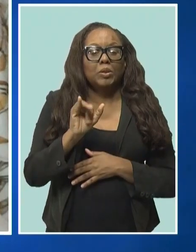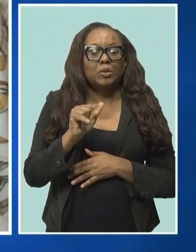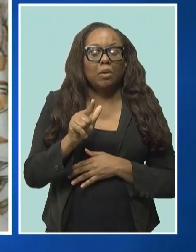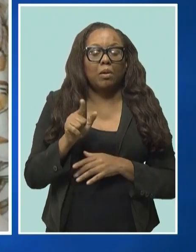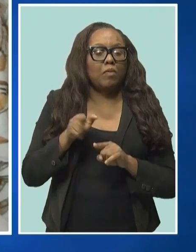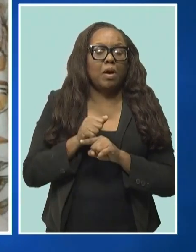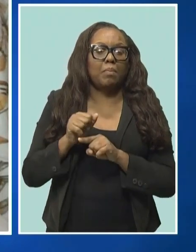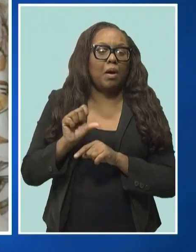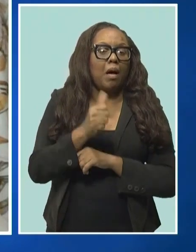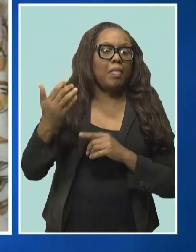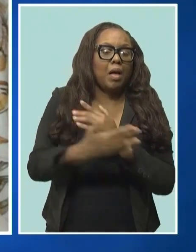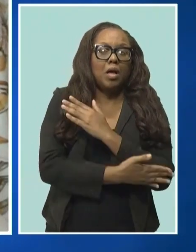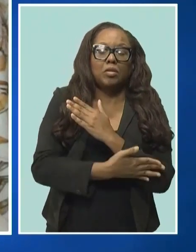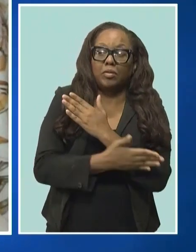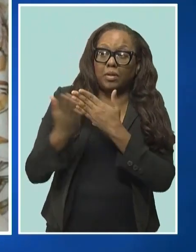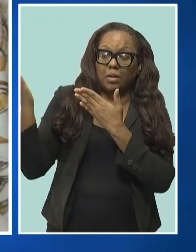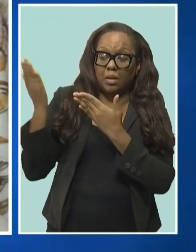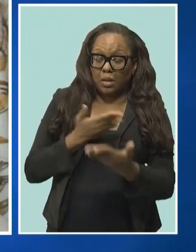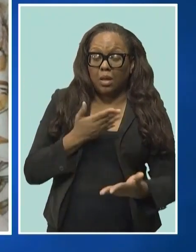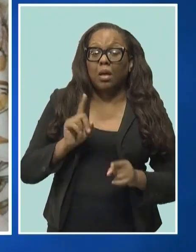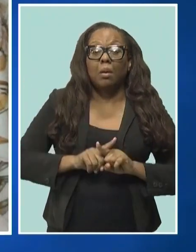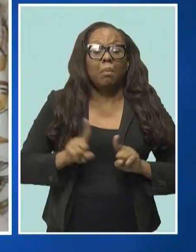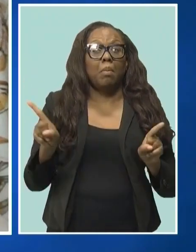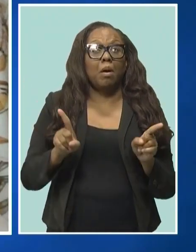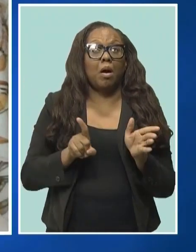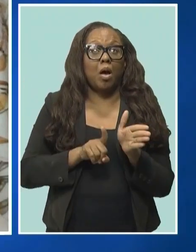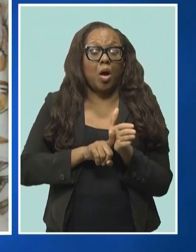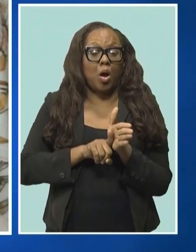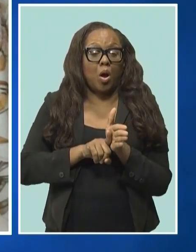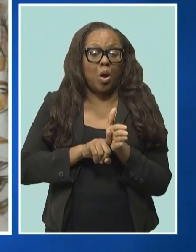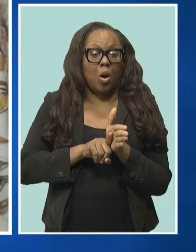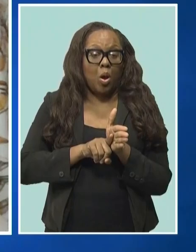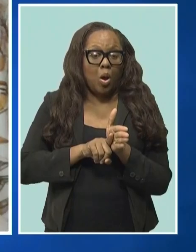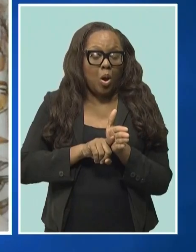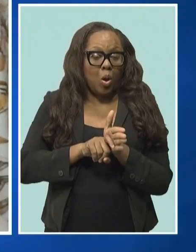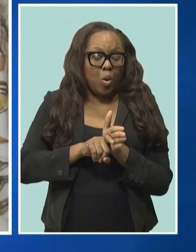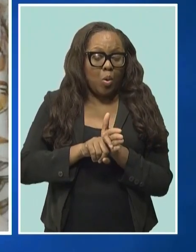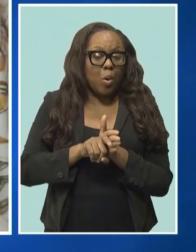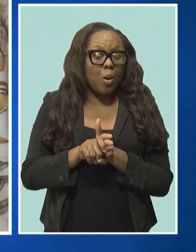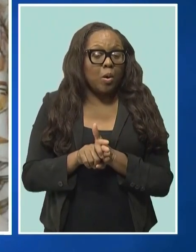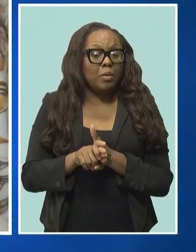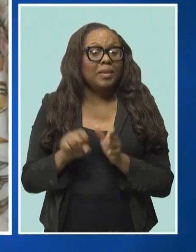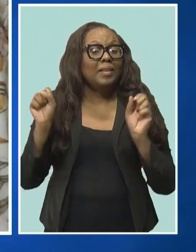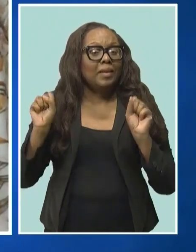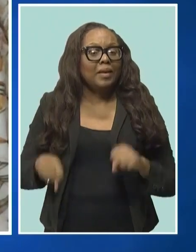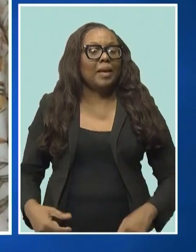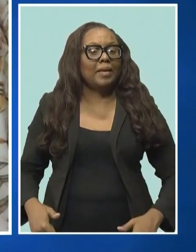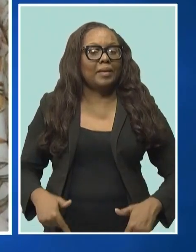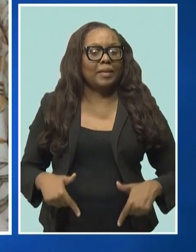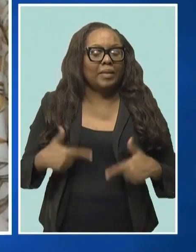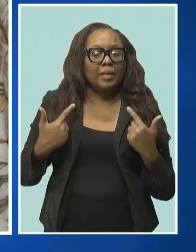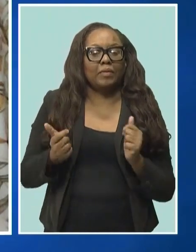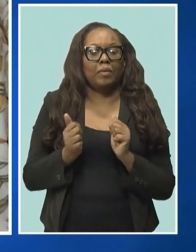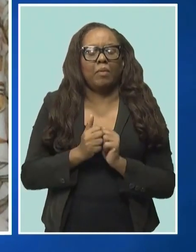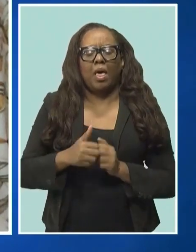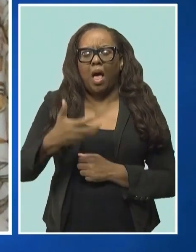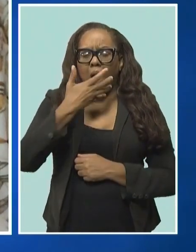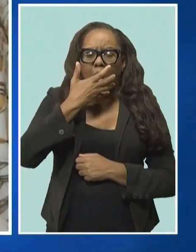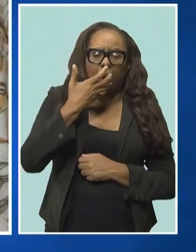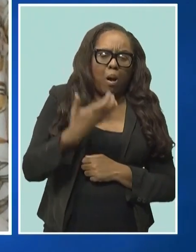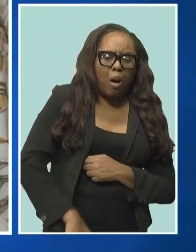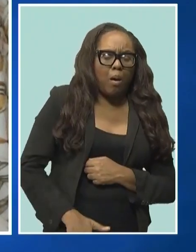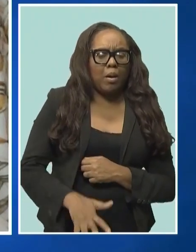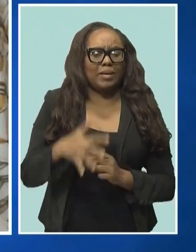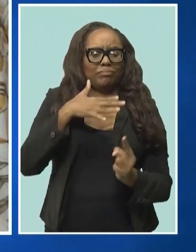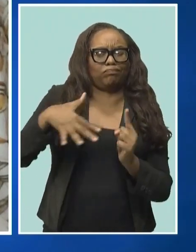the island. However, these worms are resistant to heat treatment and can survive the normal temperatures that